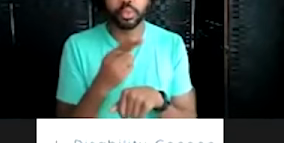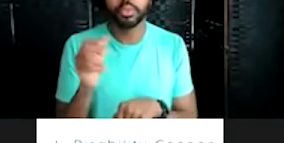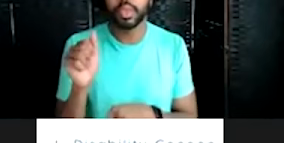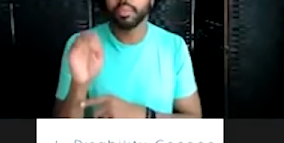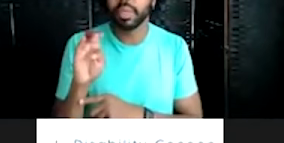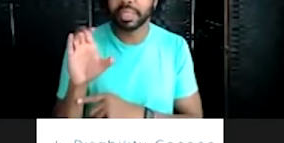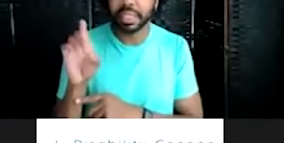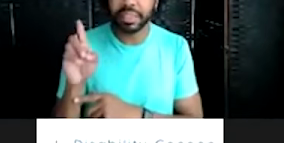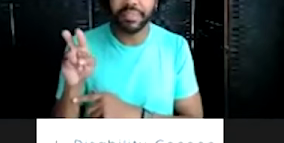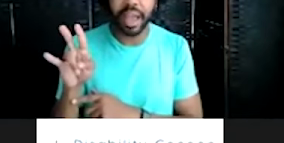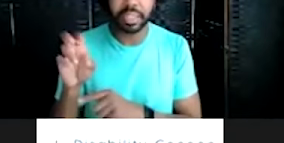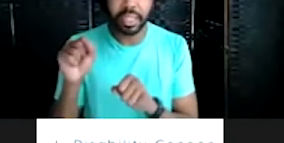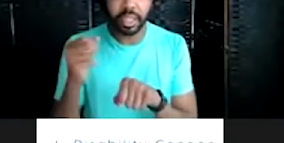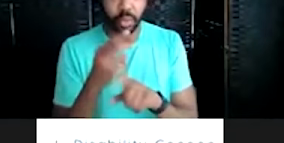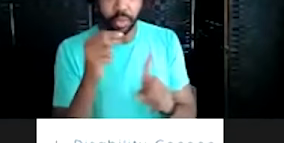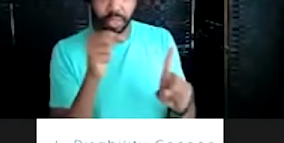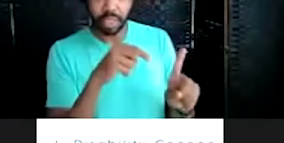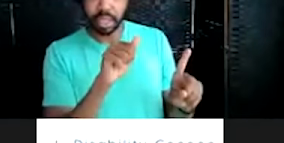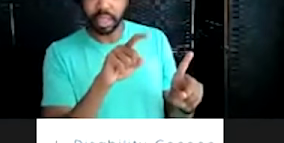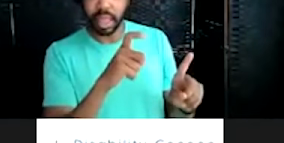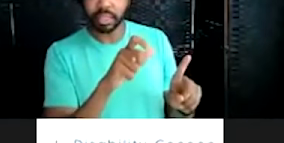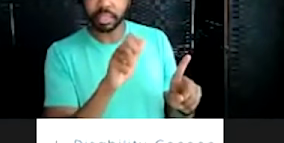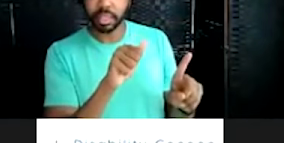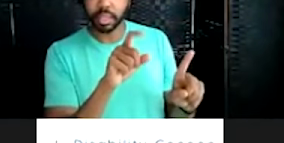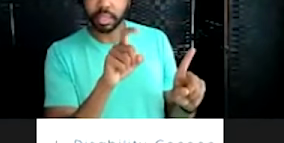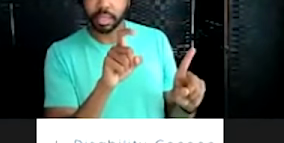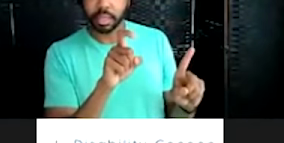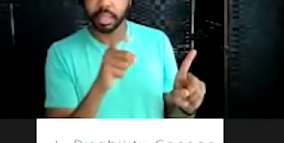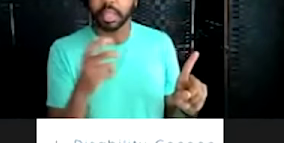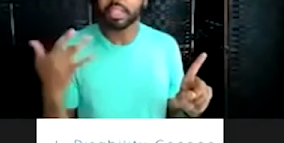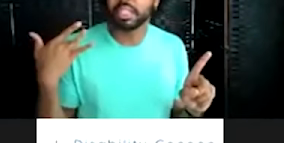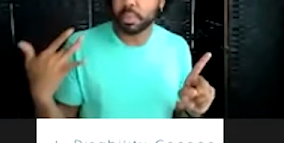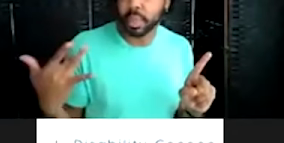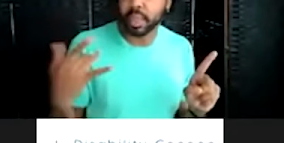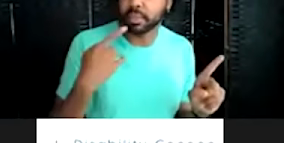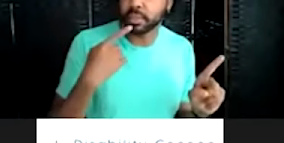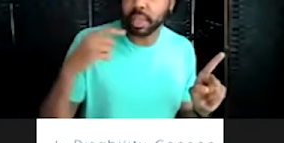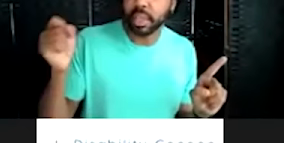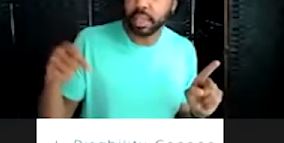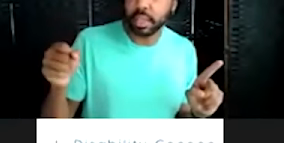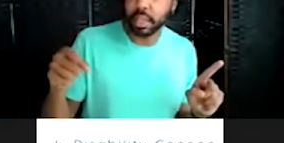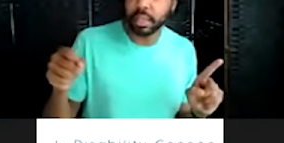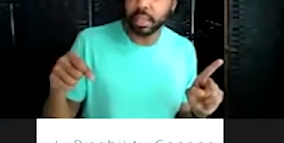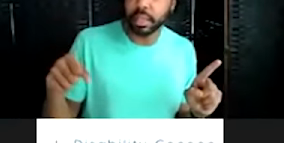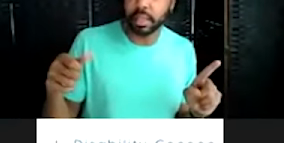the simple answer is yes. So I'm going to pull up this. There's